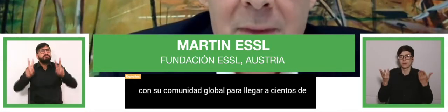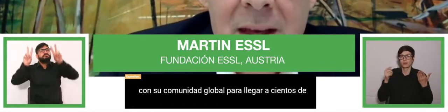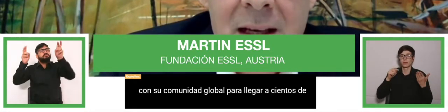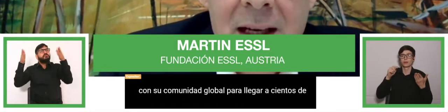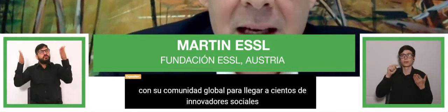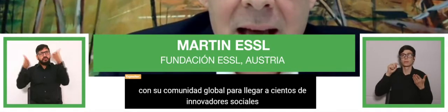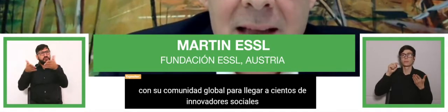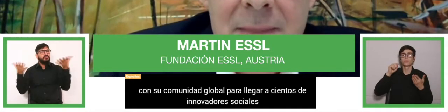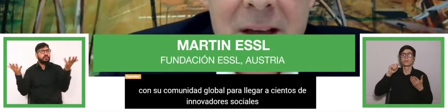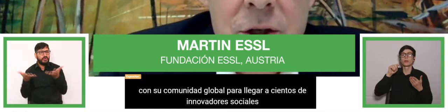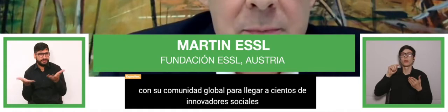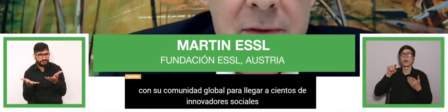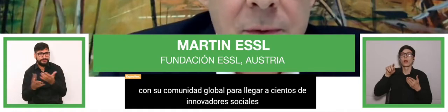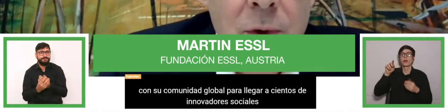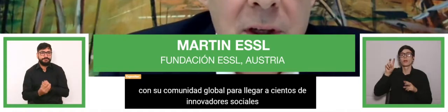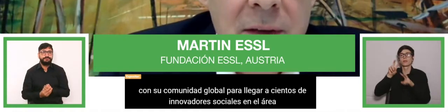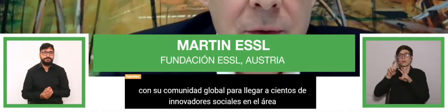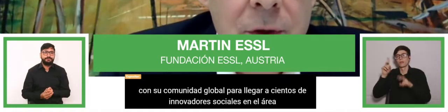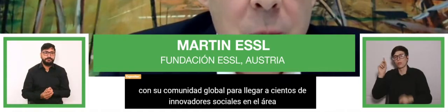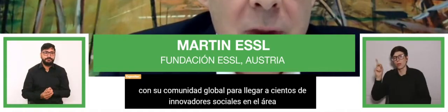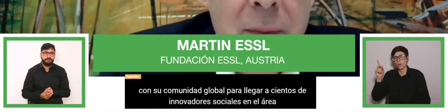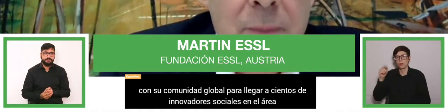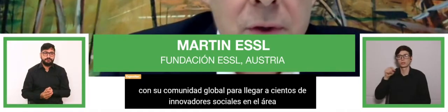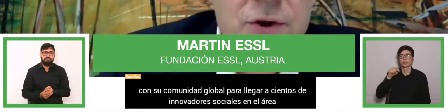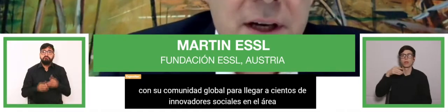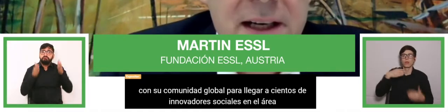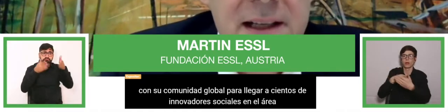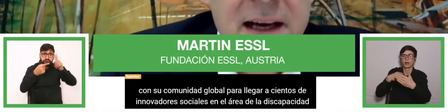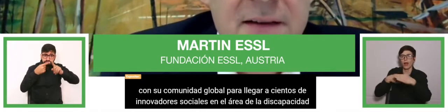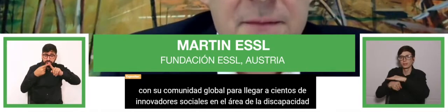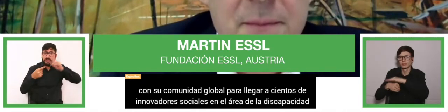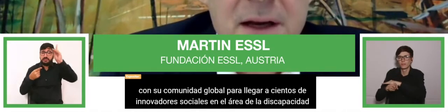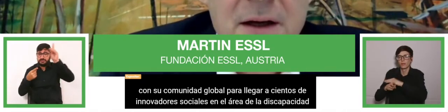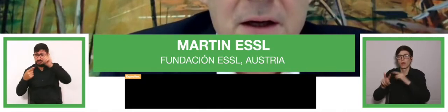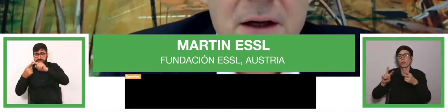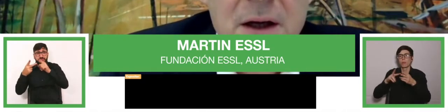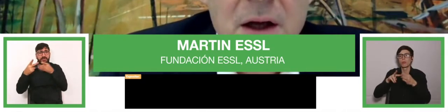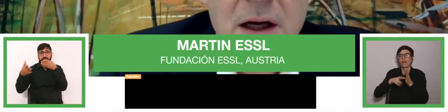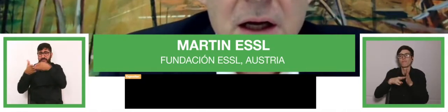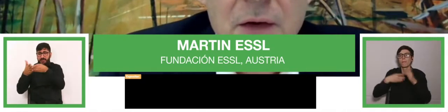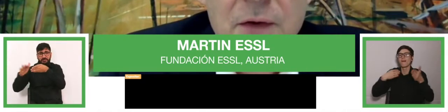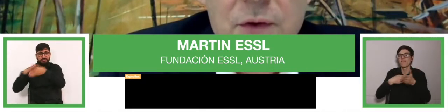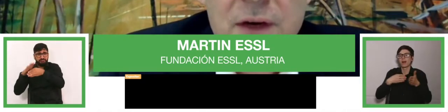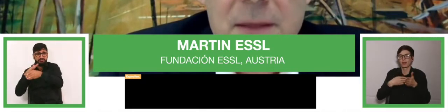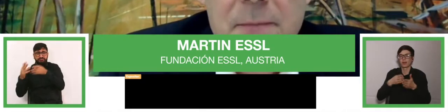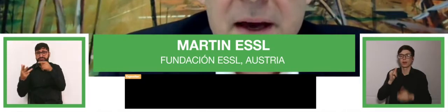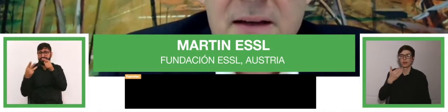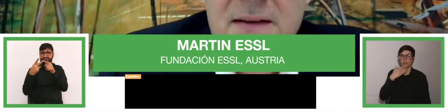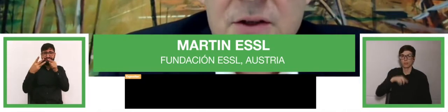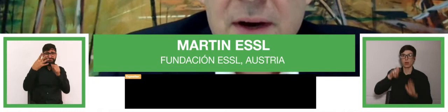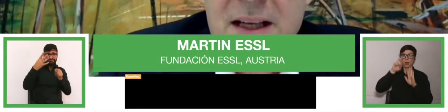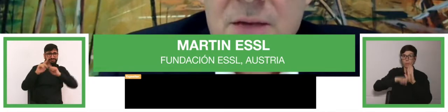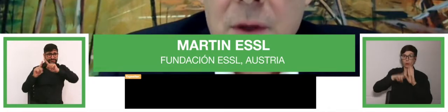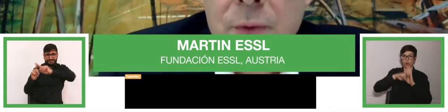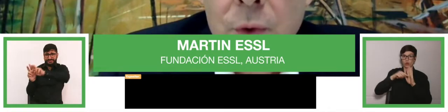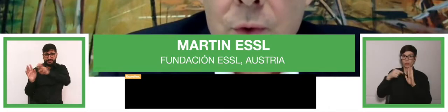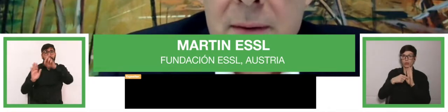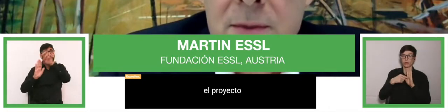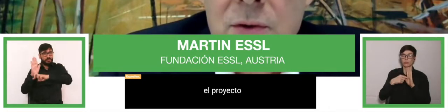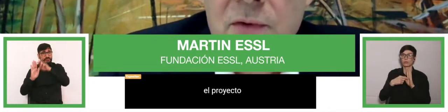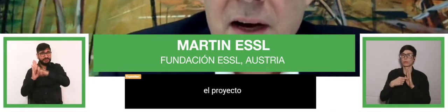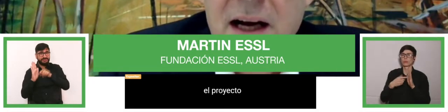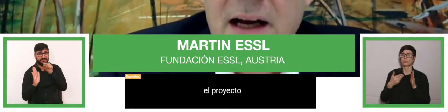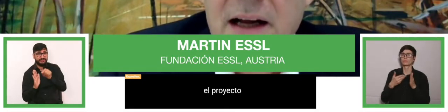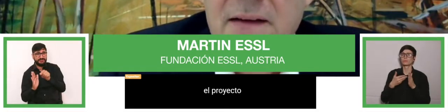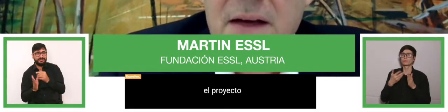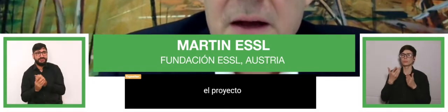As mentioned before, 31 projects have been through the impact transfer program